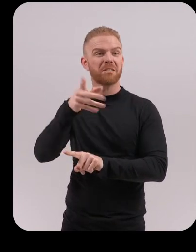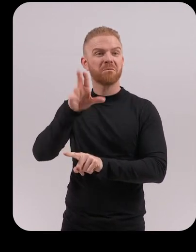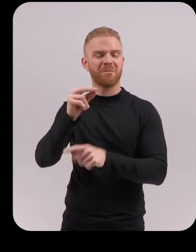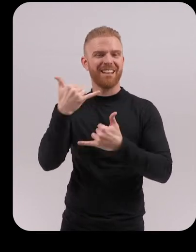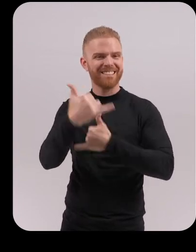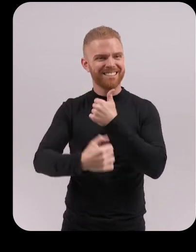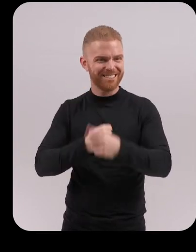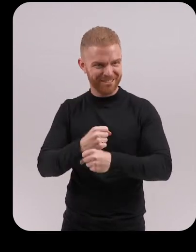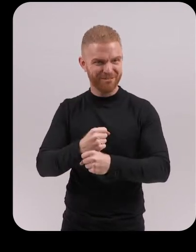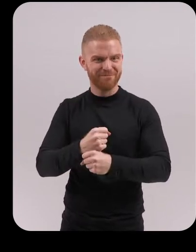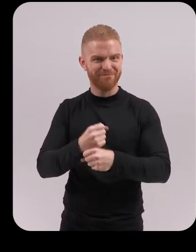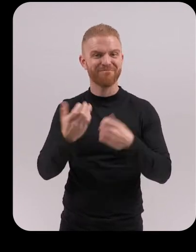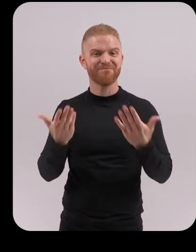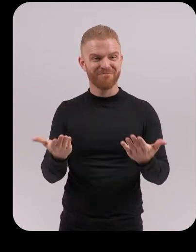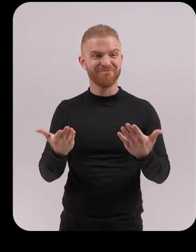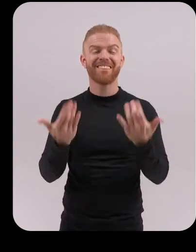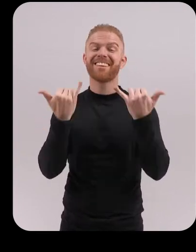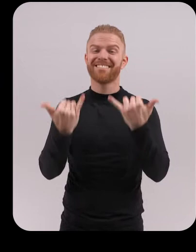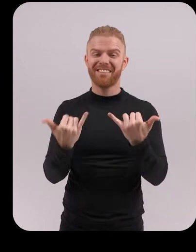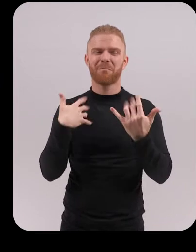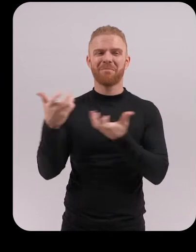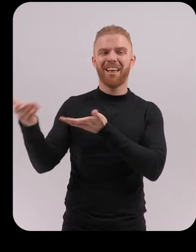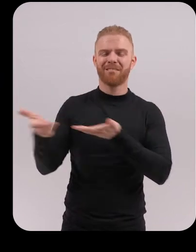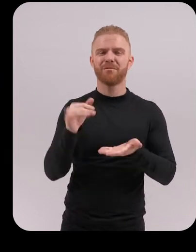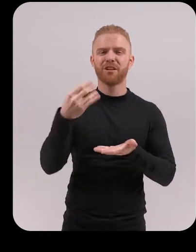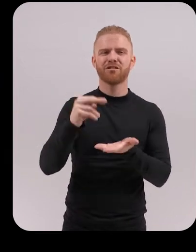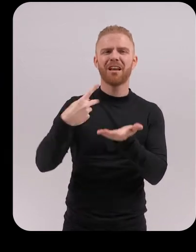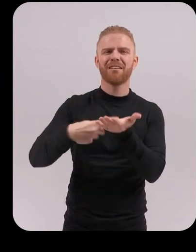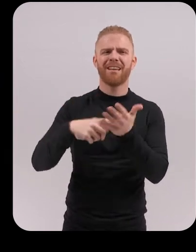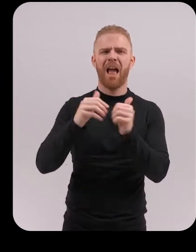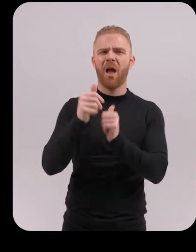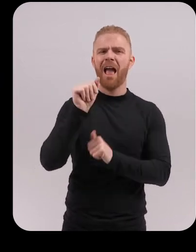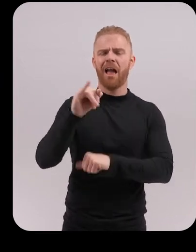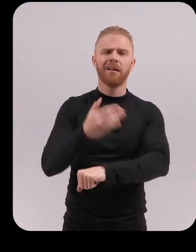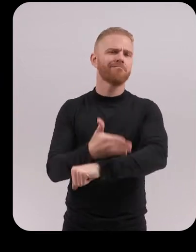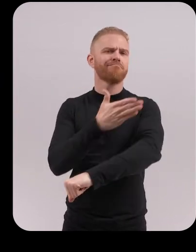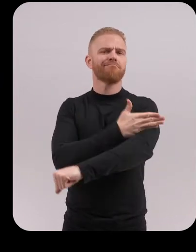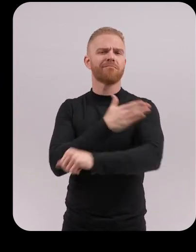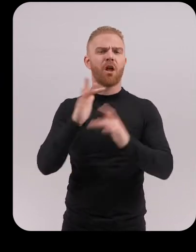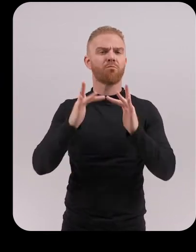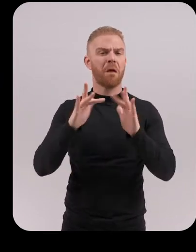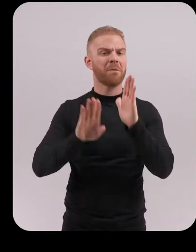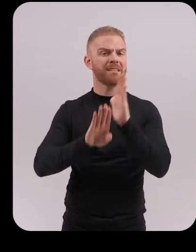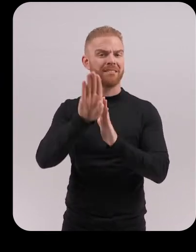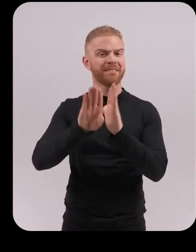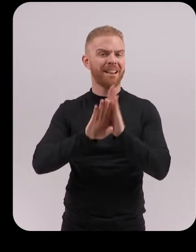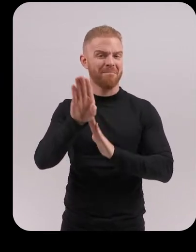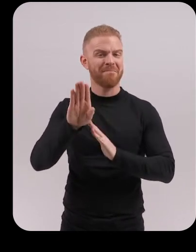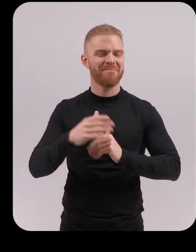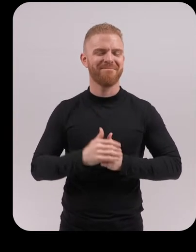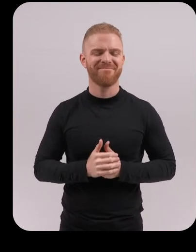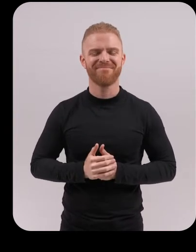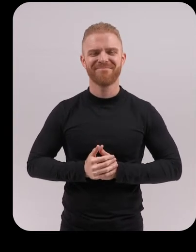year. With that, I'd like to invite John to talk about how AI is enhancing web development.